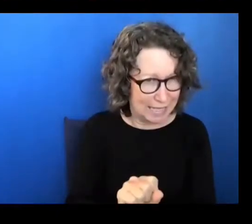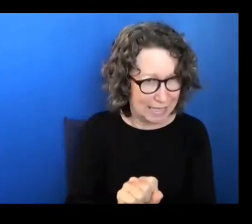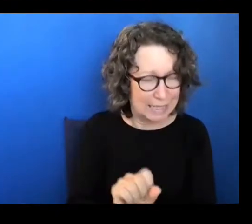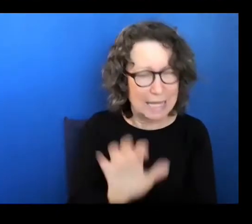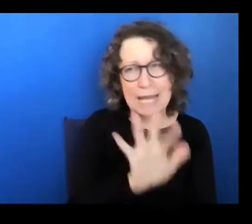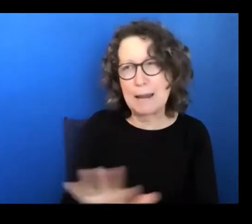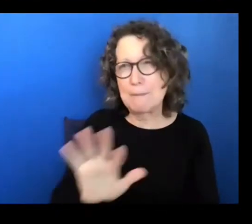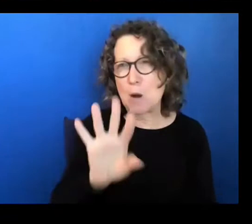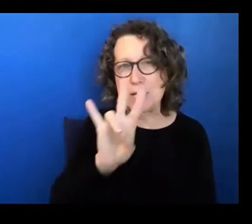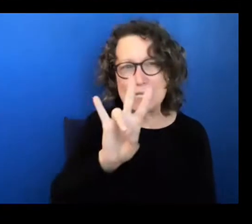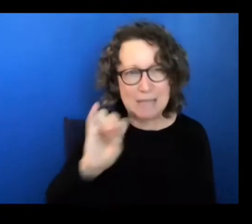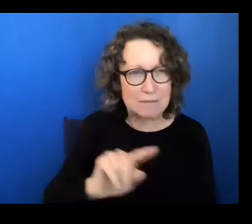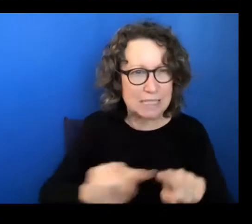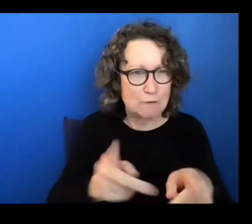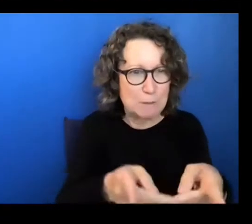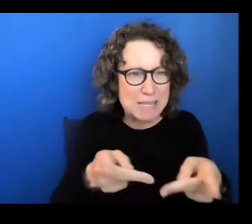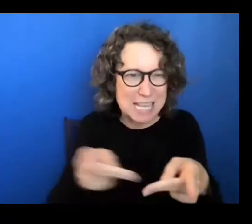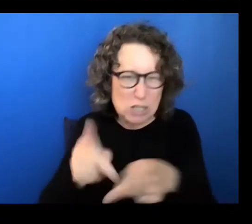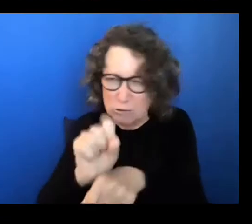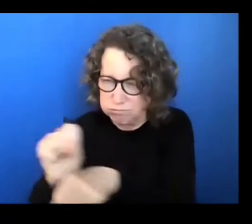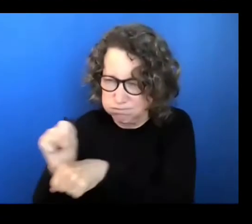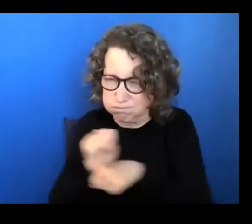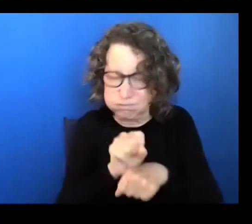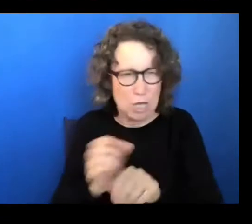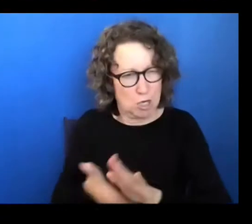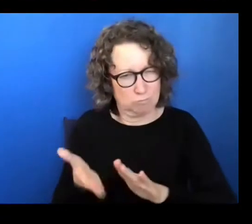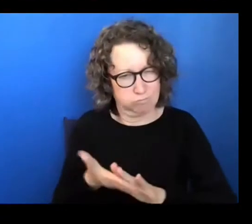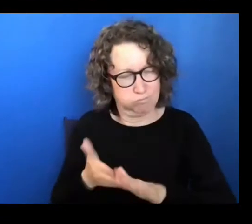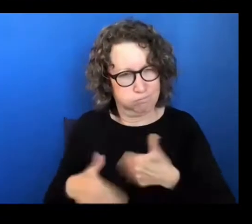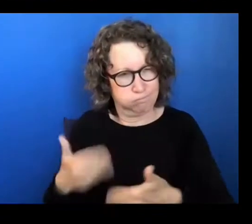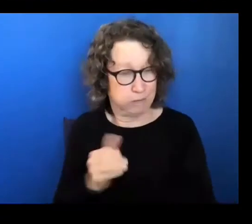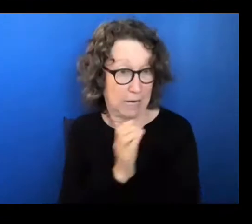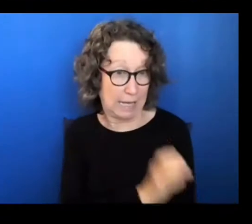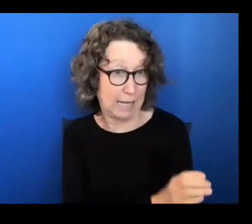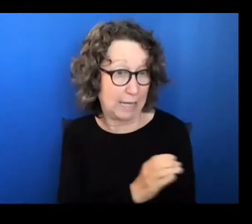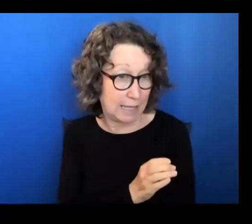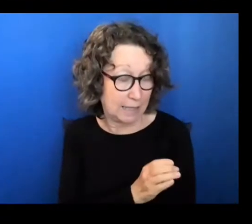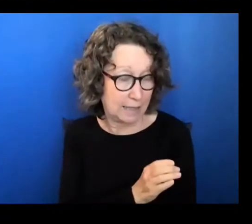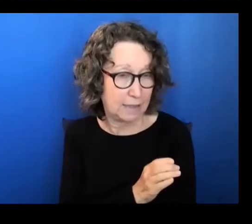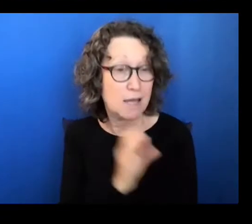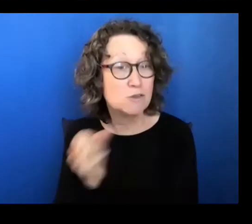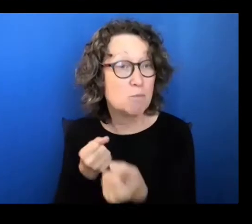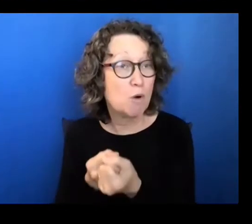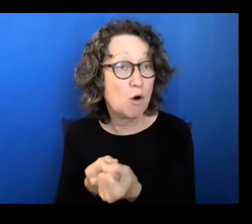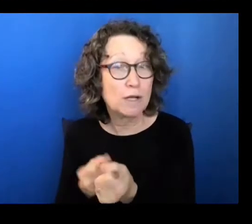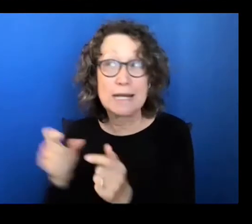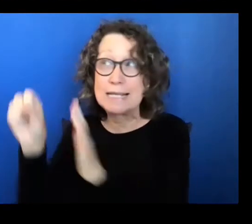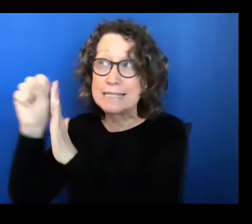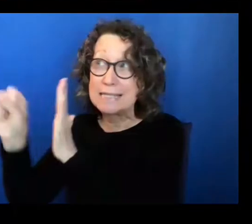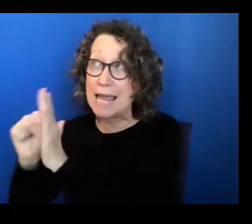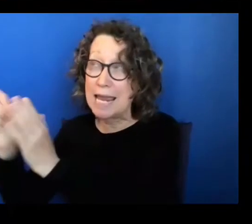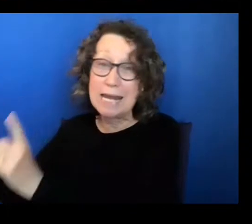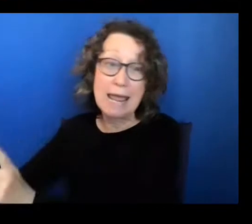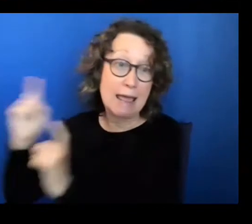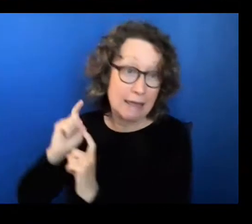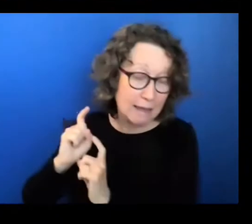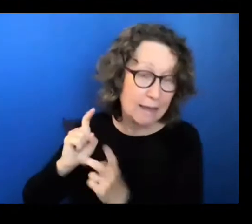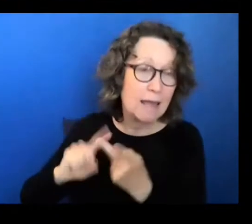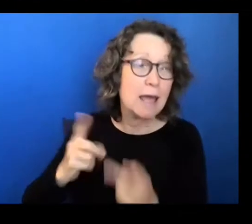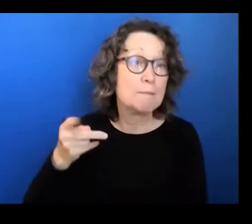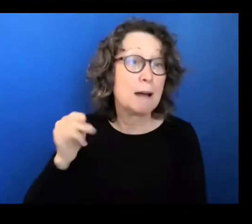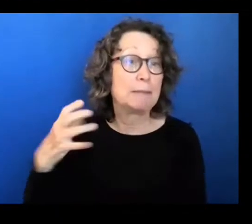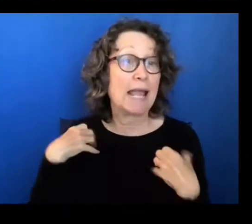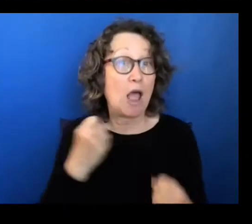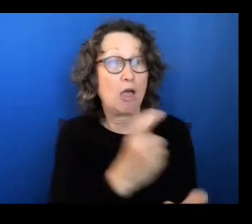roughly 70 positions in order to operate the clinic. We are supported by state staff, public health